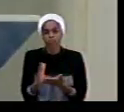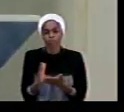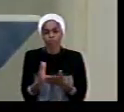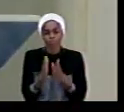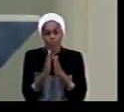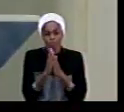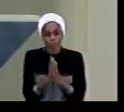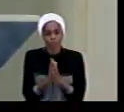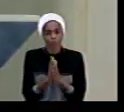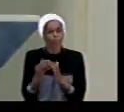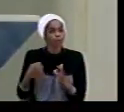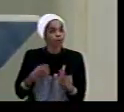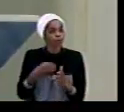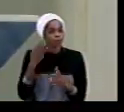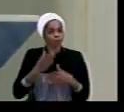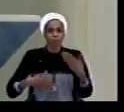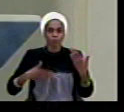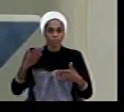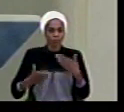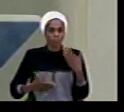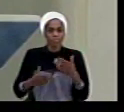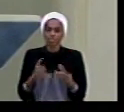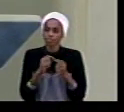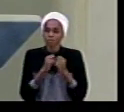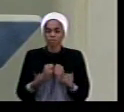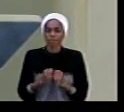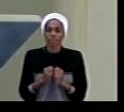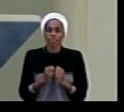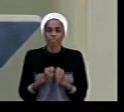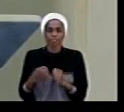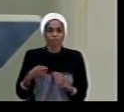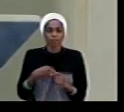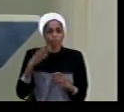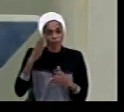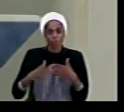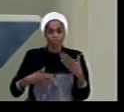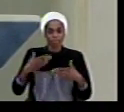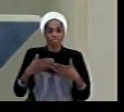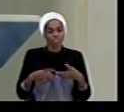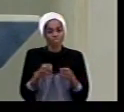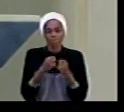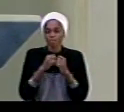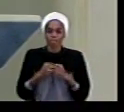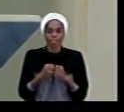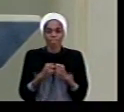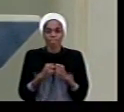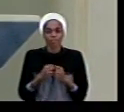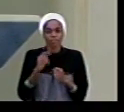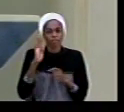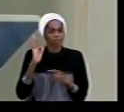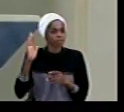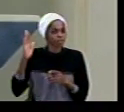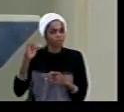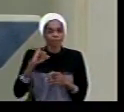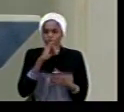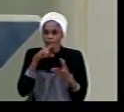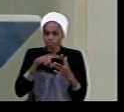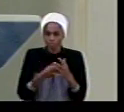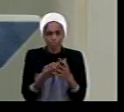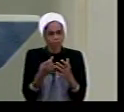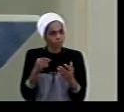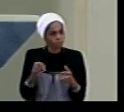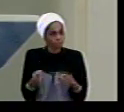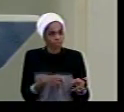We shall rejoice together. We shall rejoice together. Your testimony is starting already.